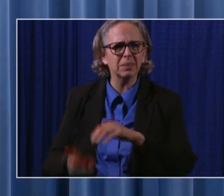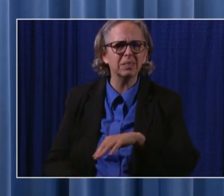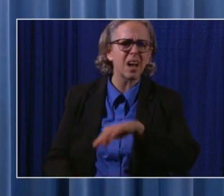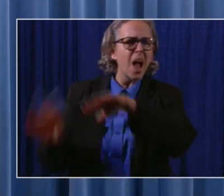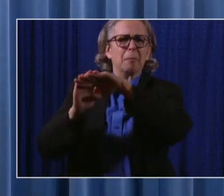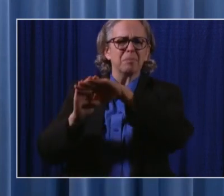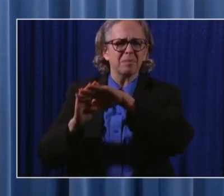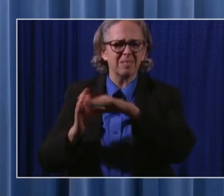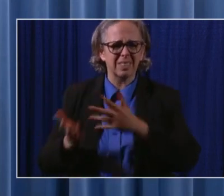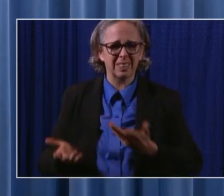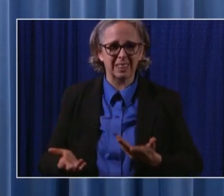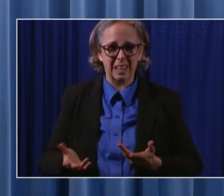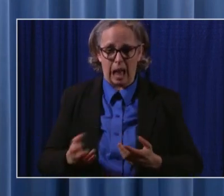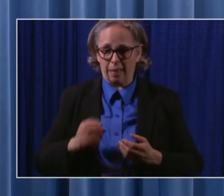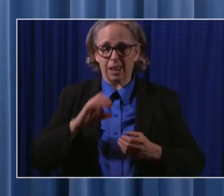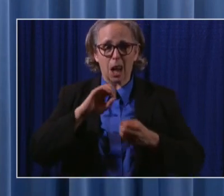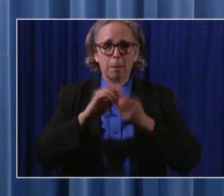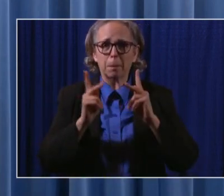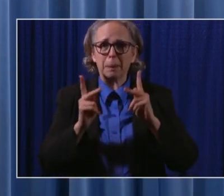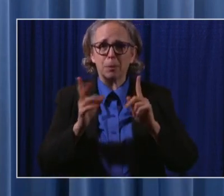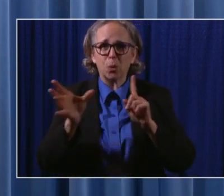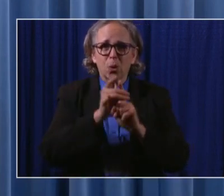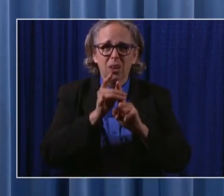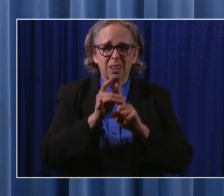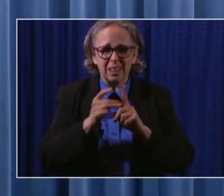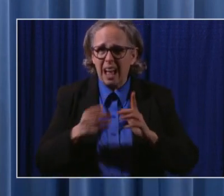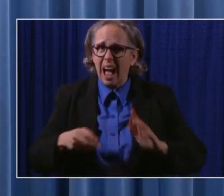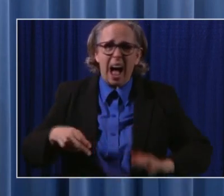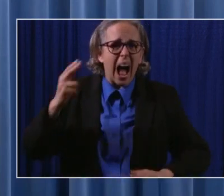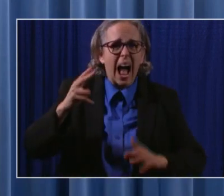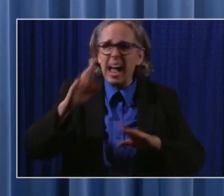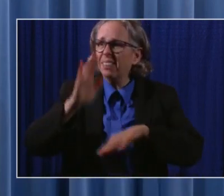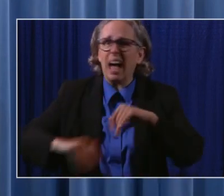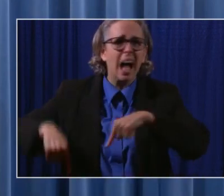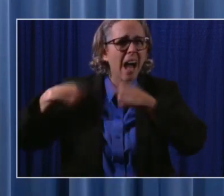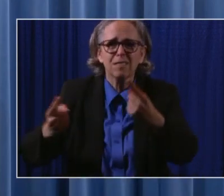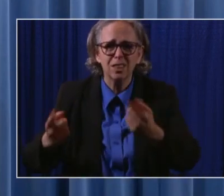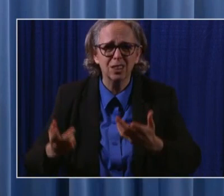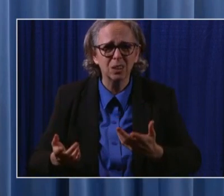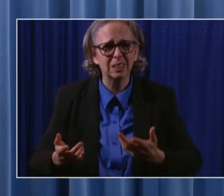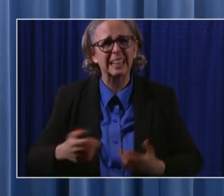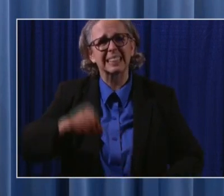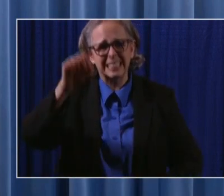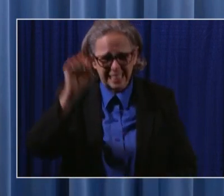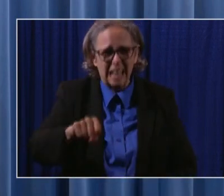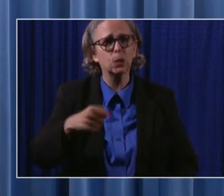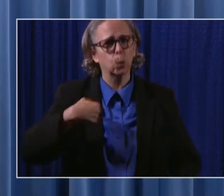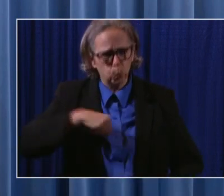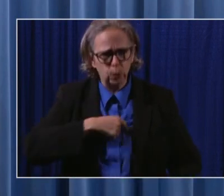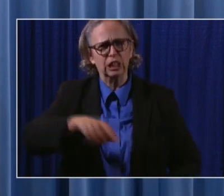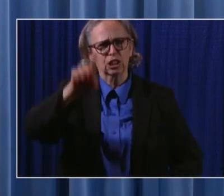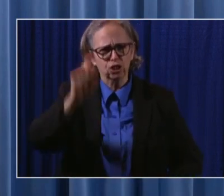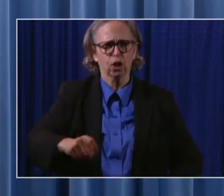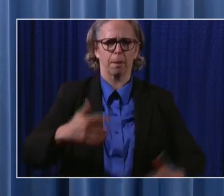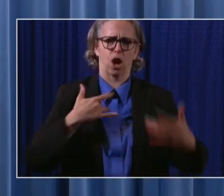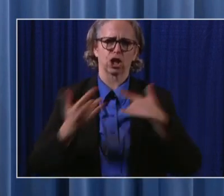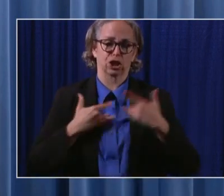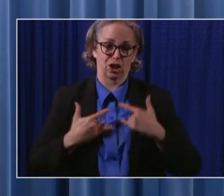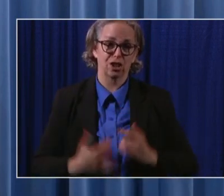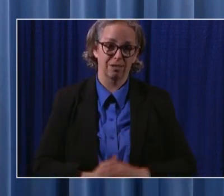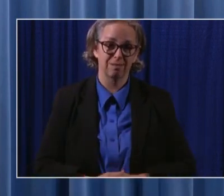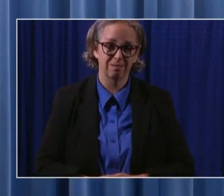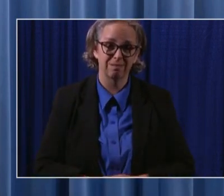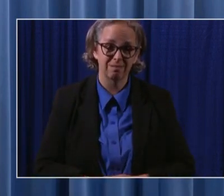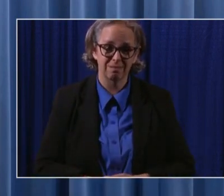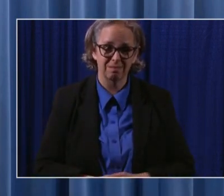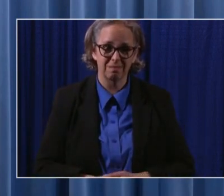cases at a historically high level. And so, yeah, we're very, very concerned. I do believe that we've seen some progress